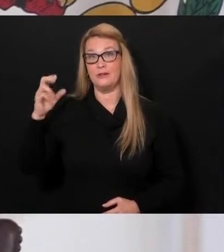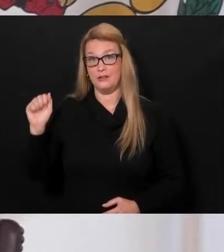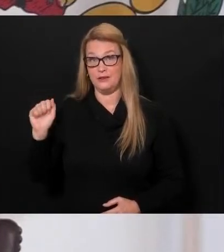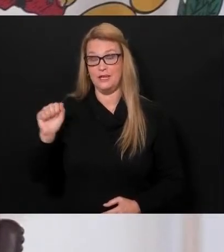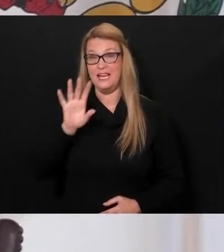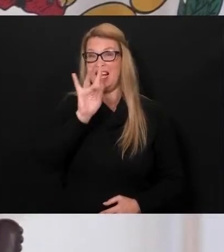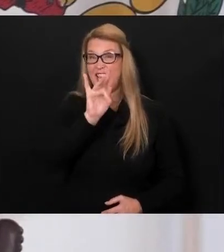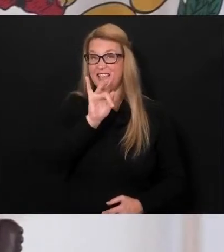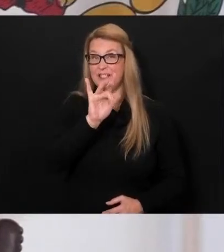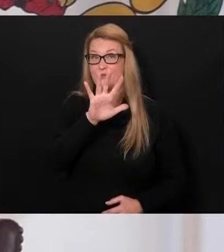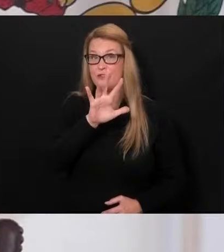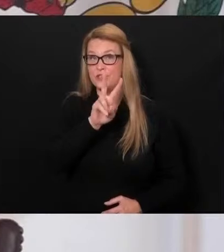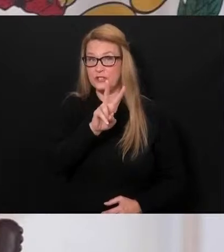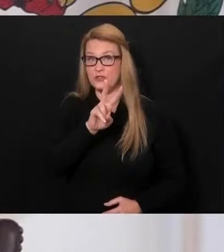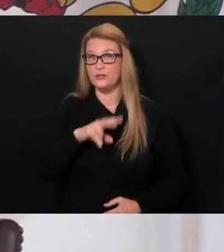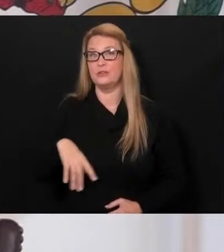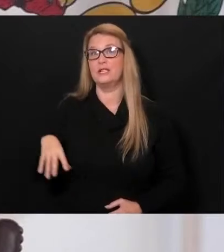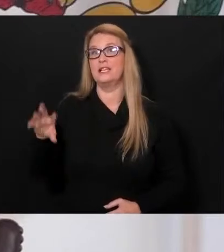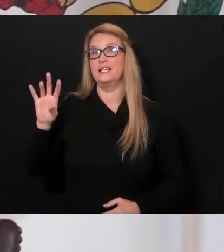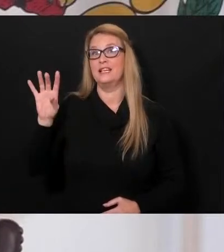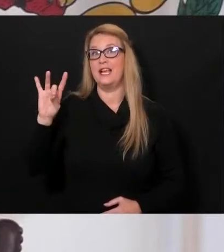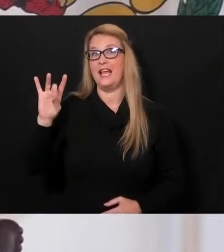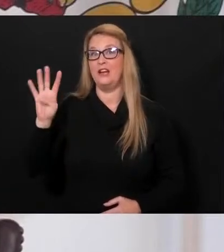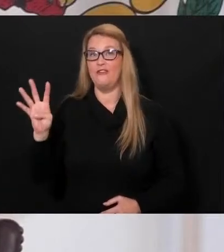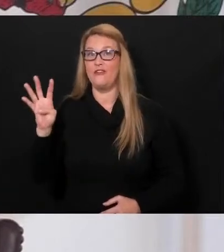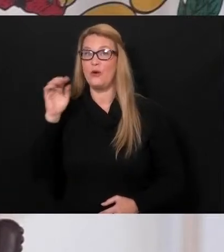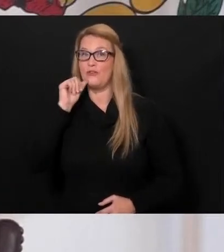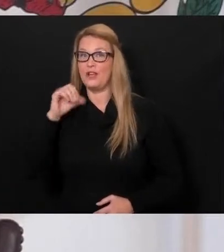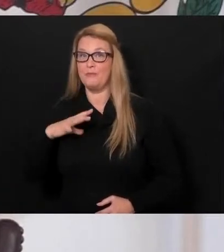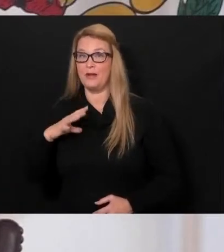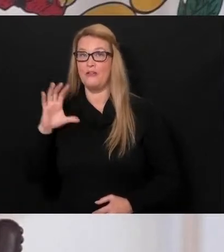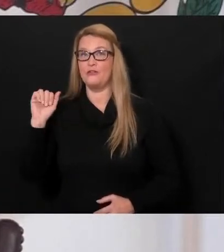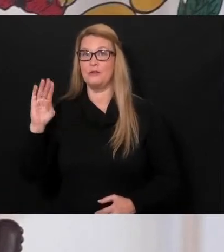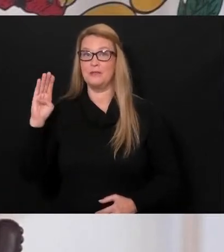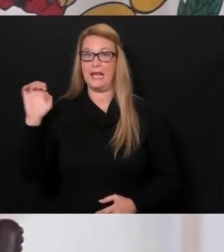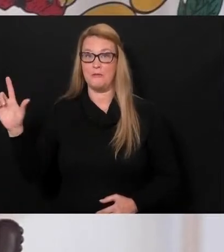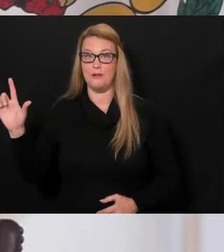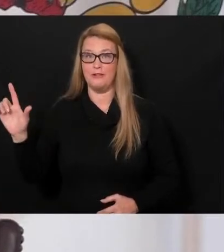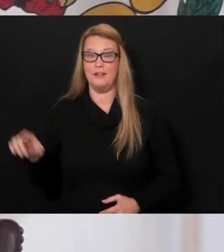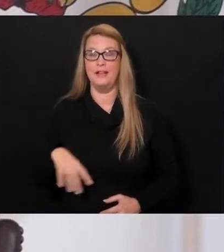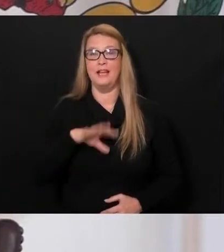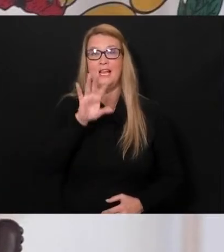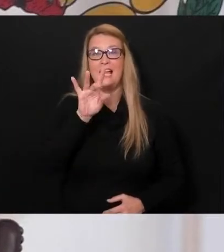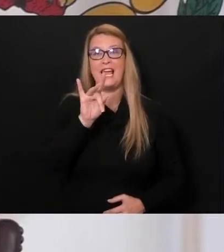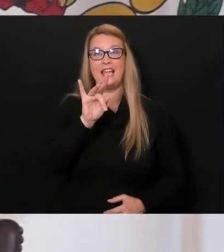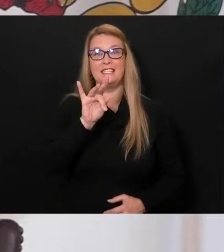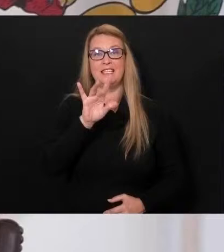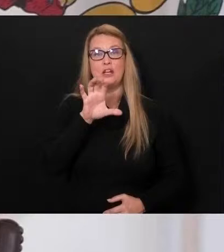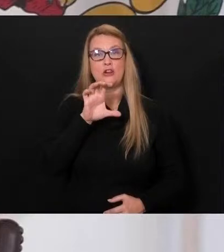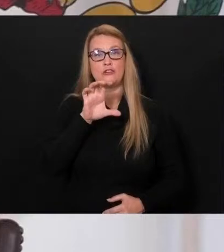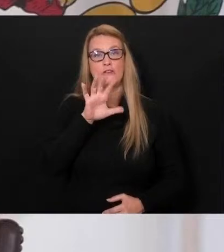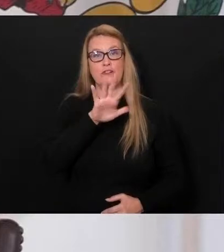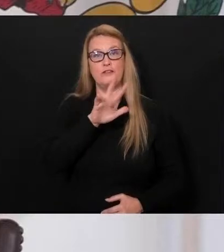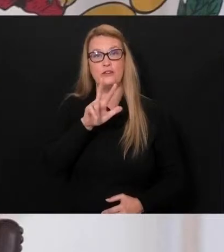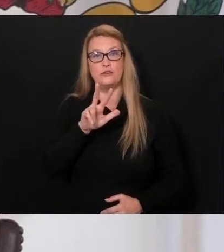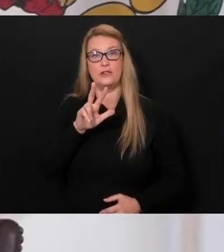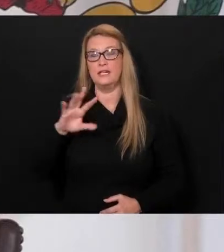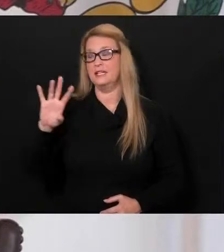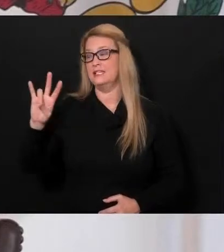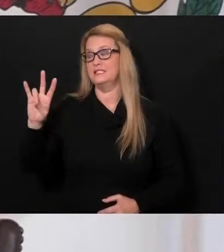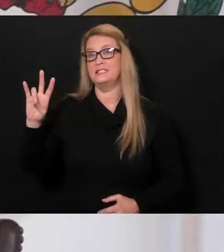Our 1852nd death is an 84-year-old female from Cabell County. Our 1853rd death